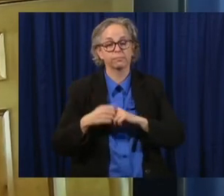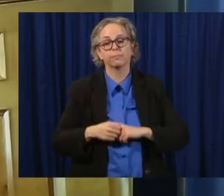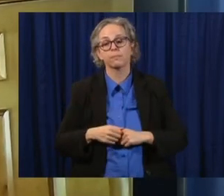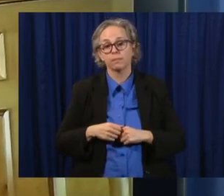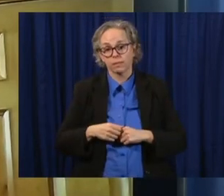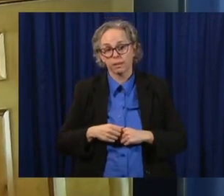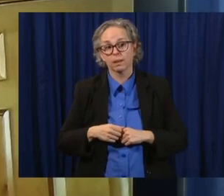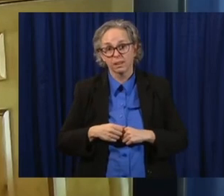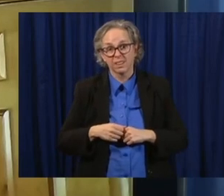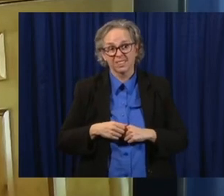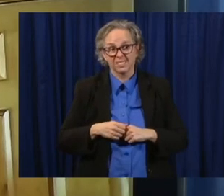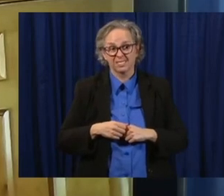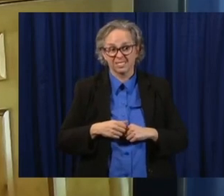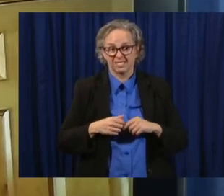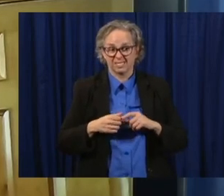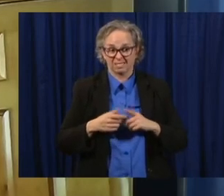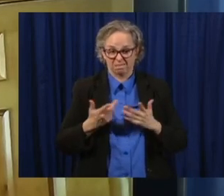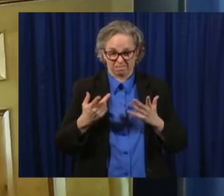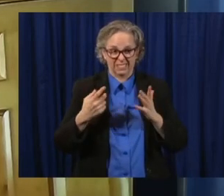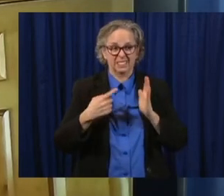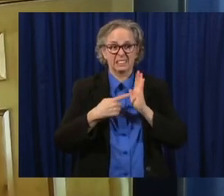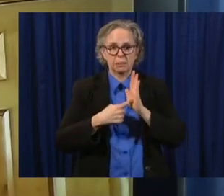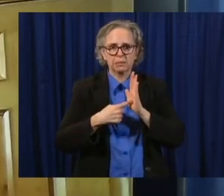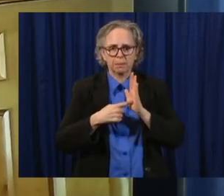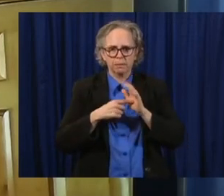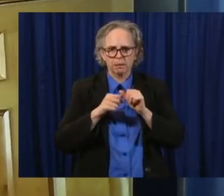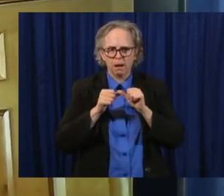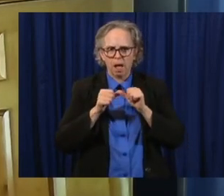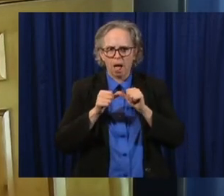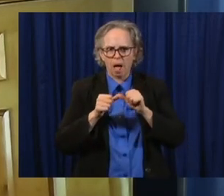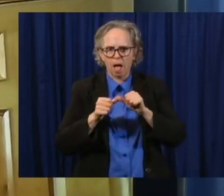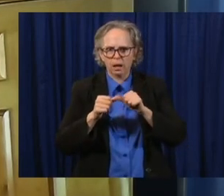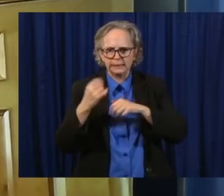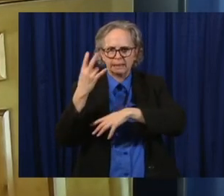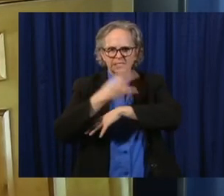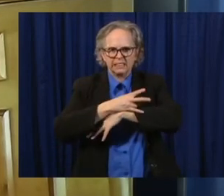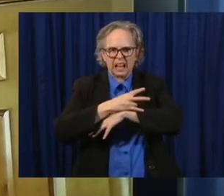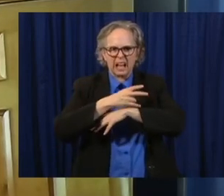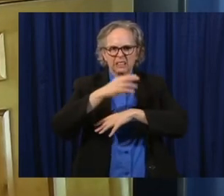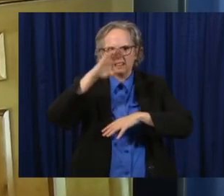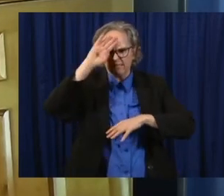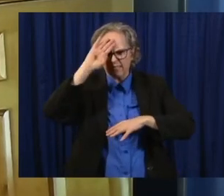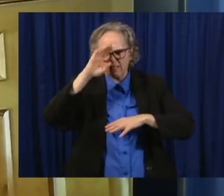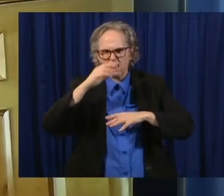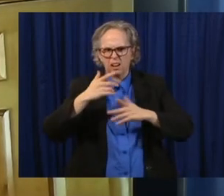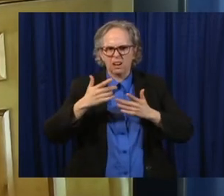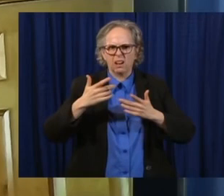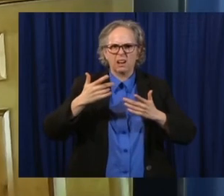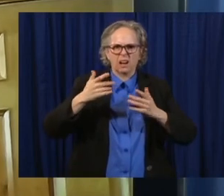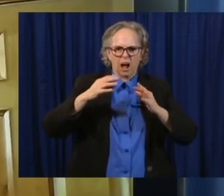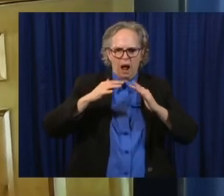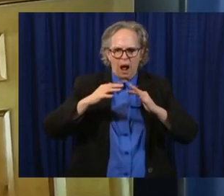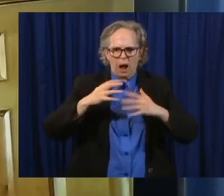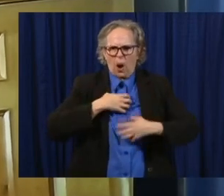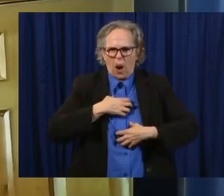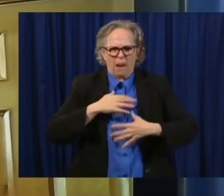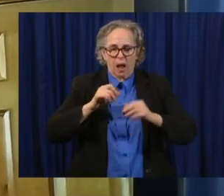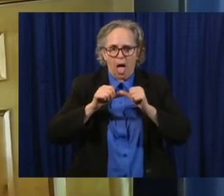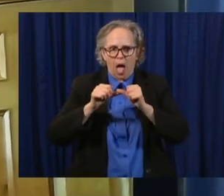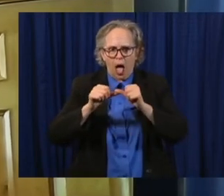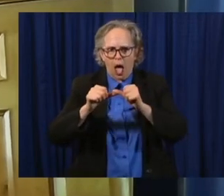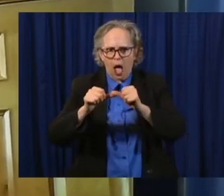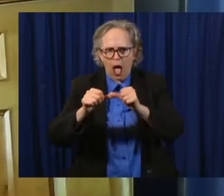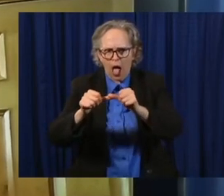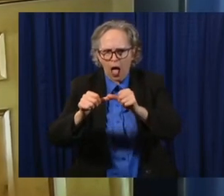7 days since he developed symptoms, and he had not had a fever and had improvement in respiratory symptoms for at least